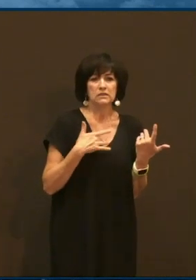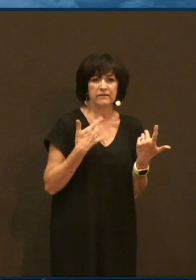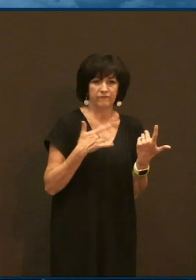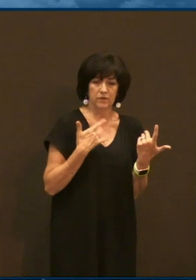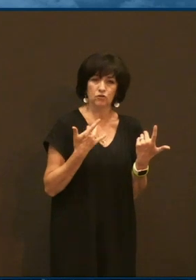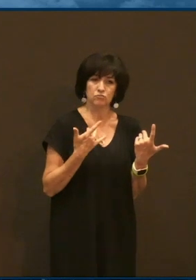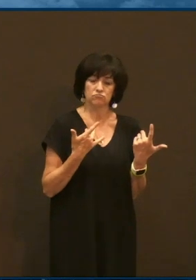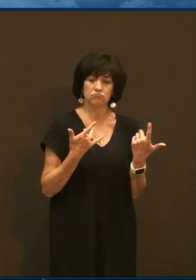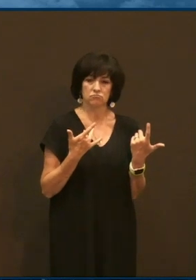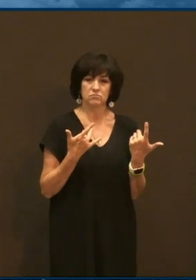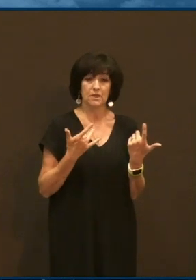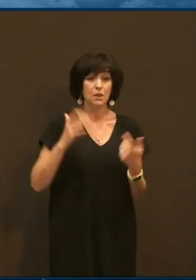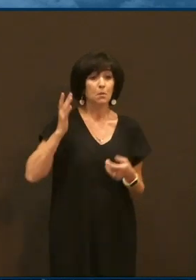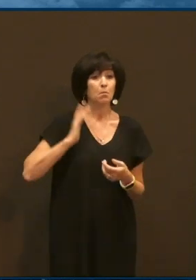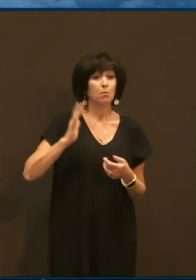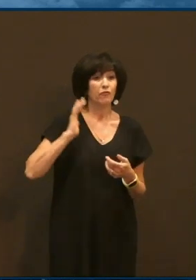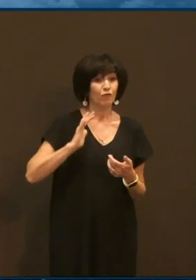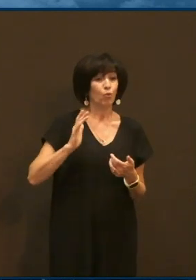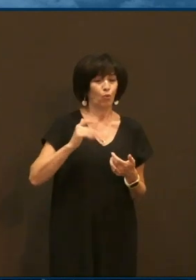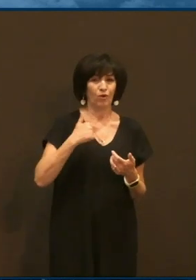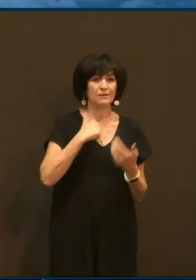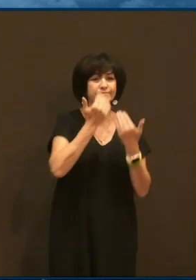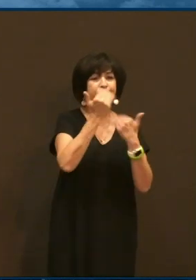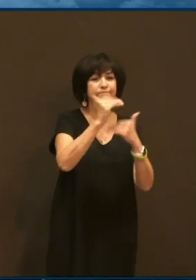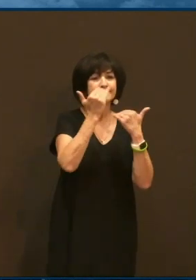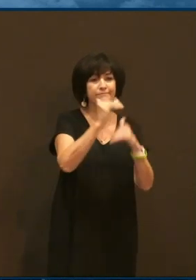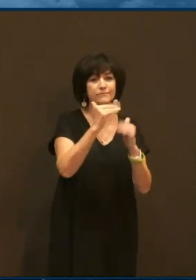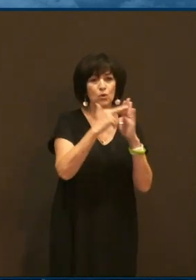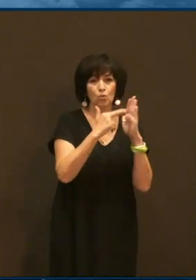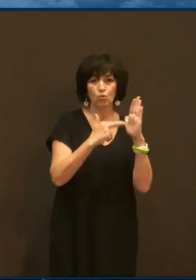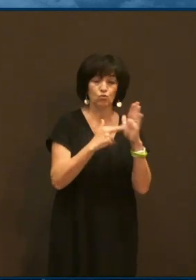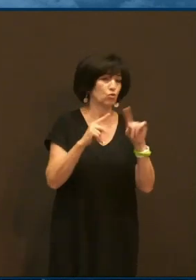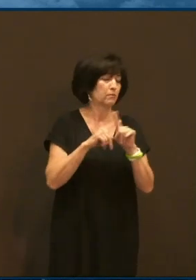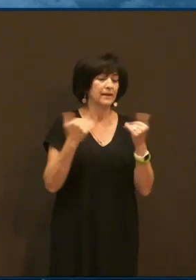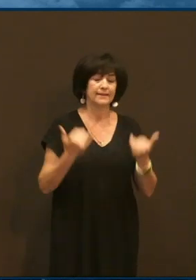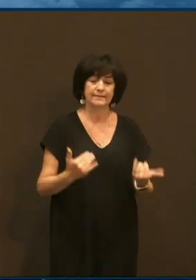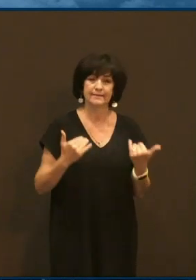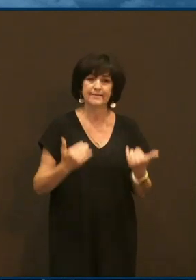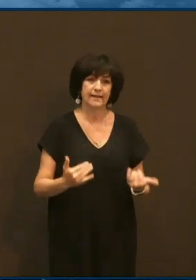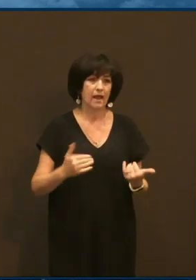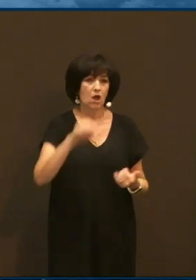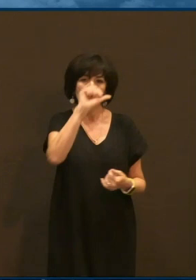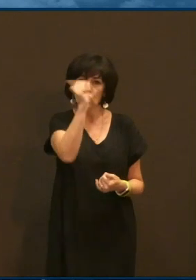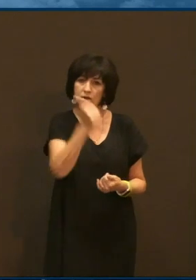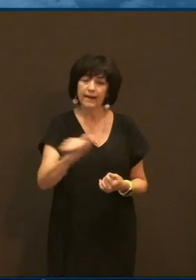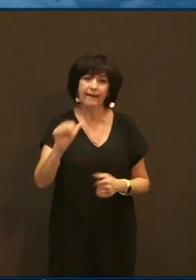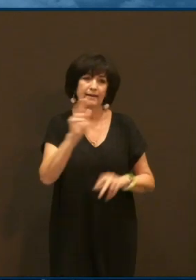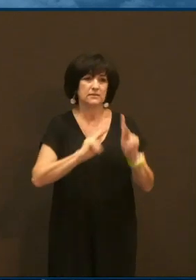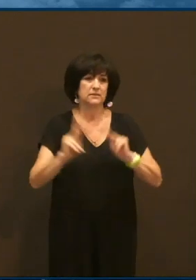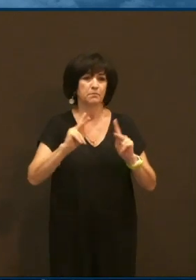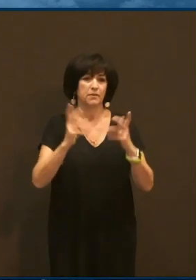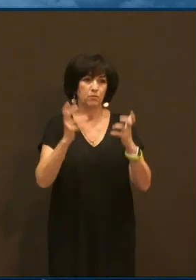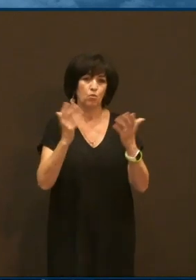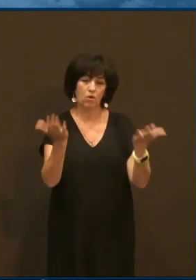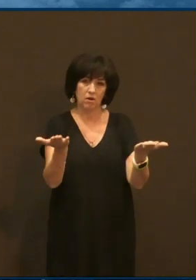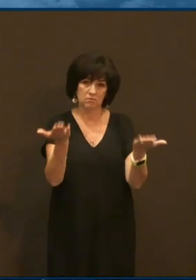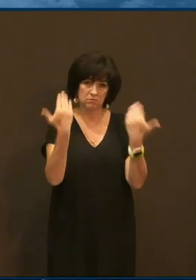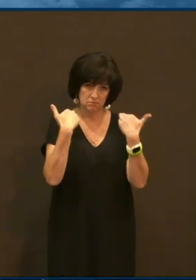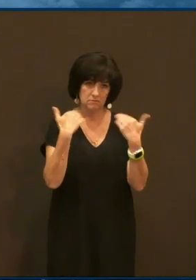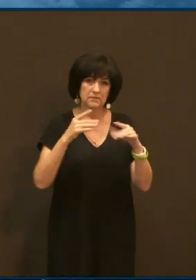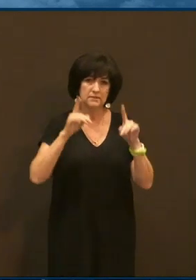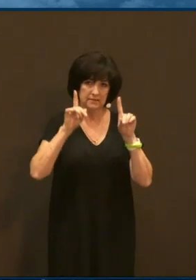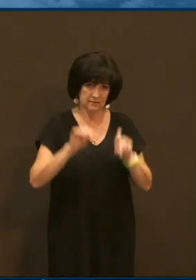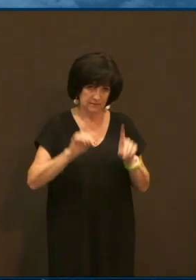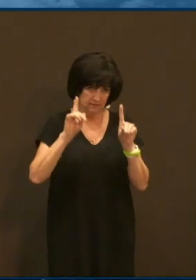the restrictions, gatherings are coming back little by little. We want to make sure we limit our risk where we can, and part of that is making sure people